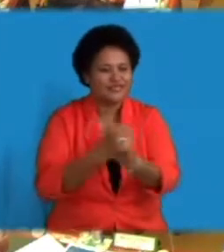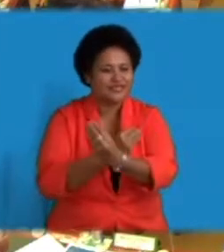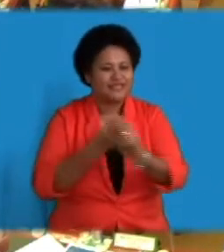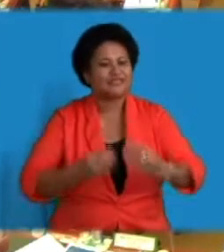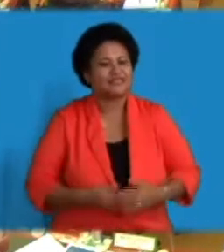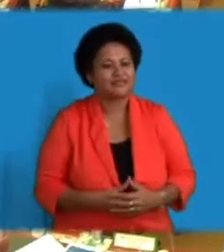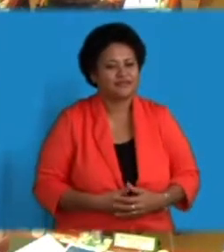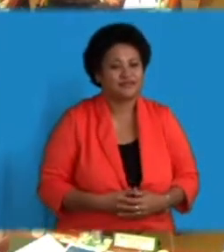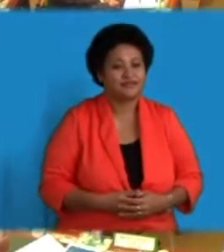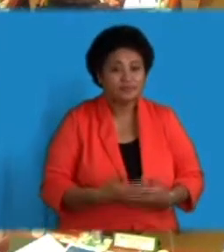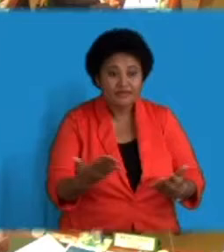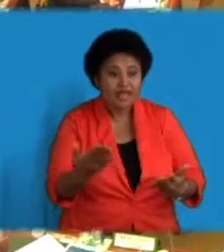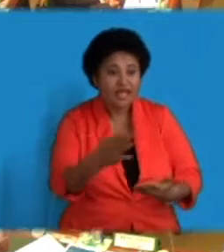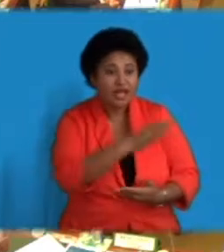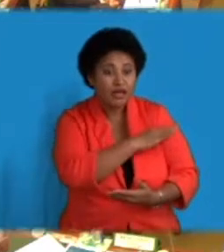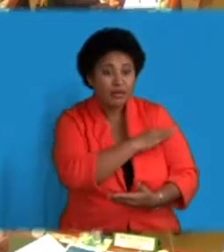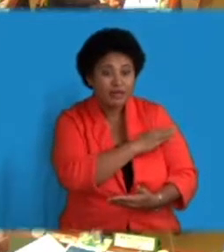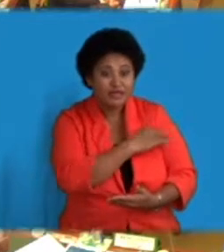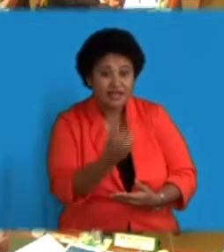Order. Order.